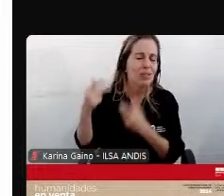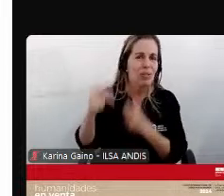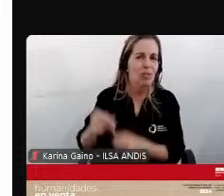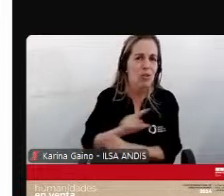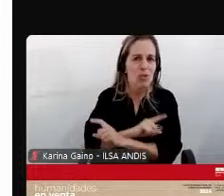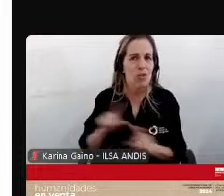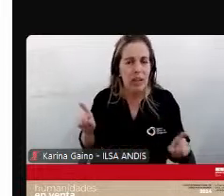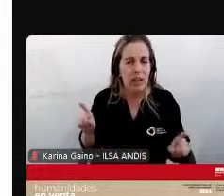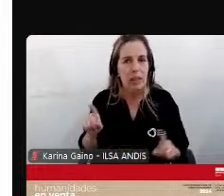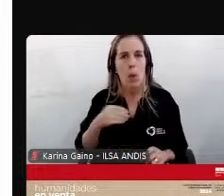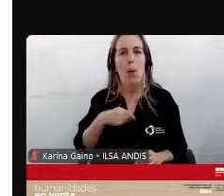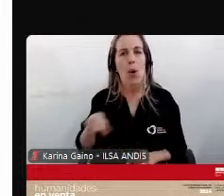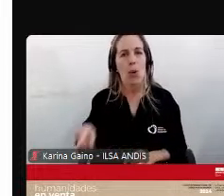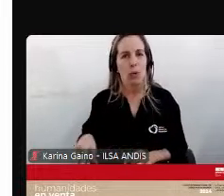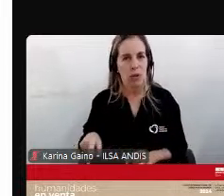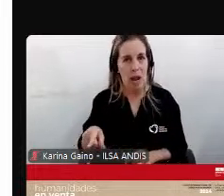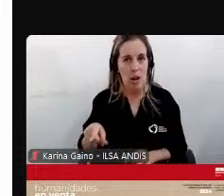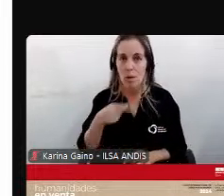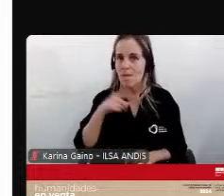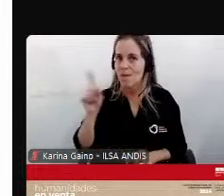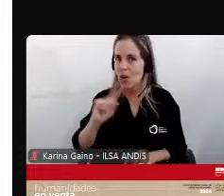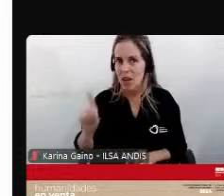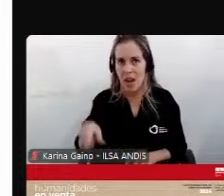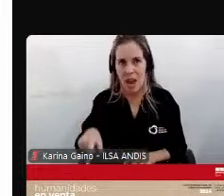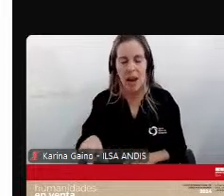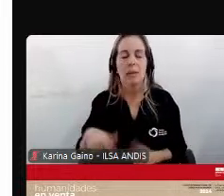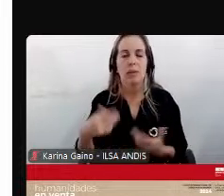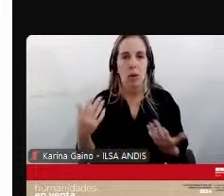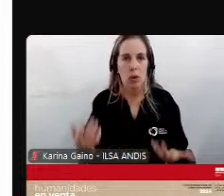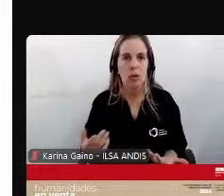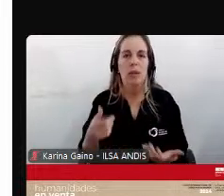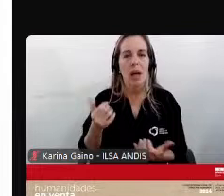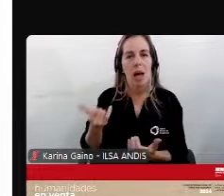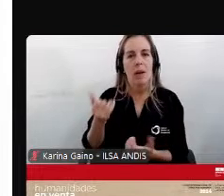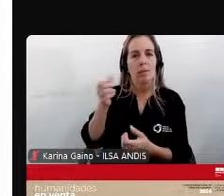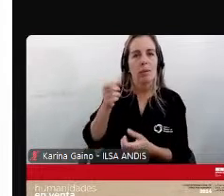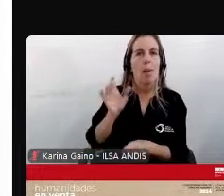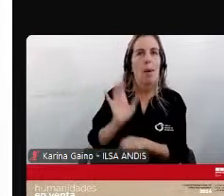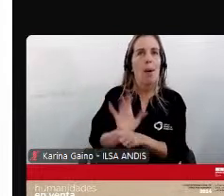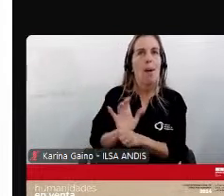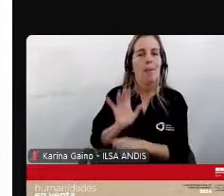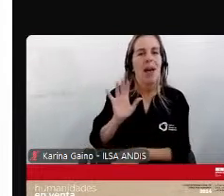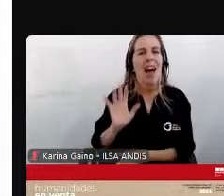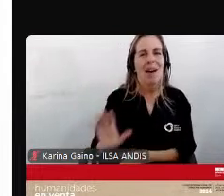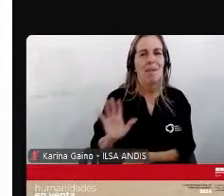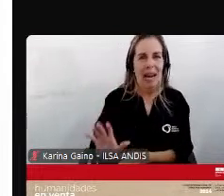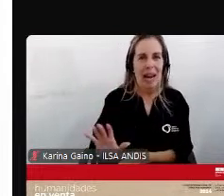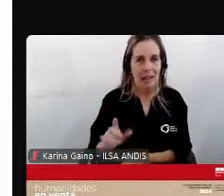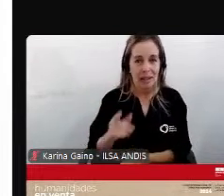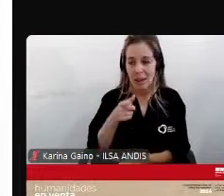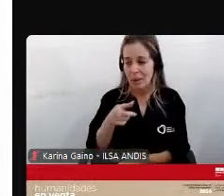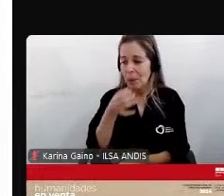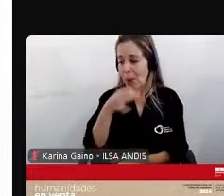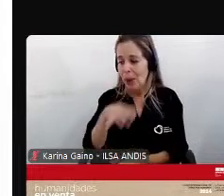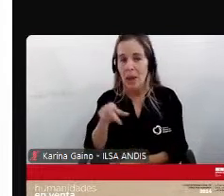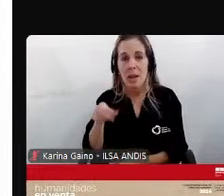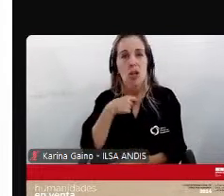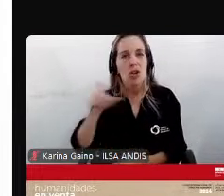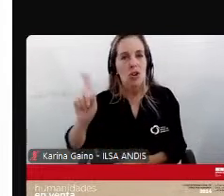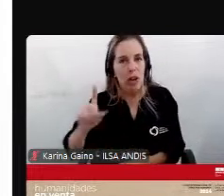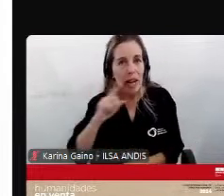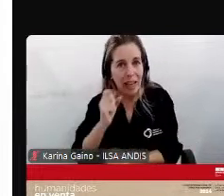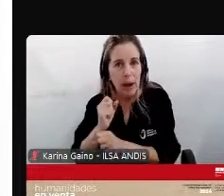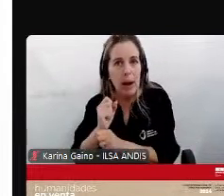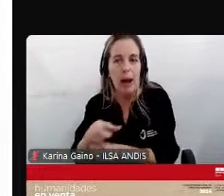this work. And there needs to be the menace of penalty. So there needs to be some kind of penalty for leaving that work. So again, you have sort of